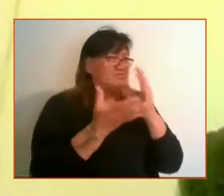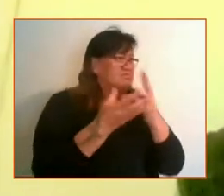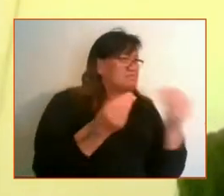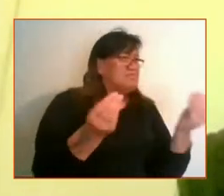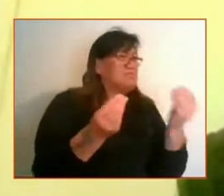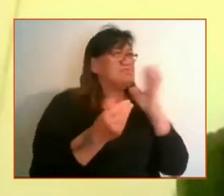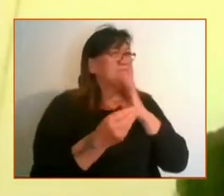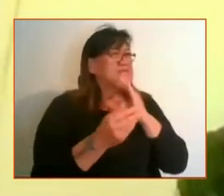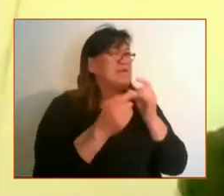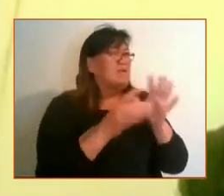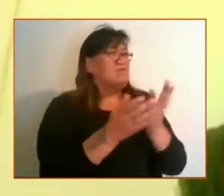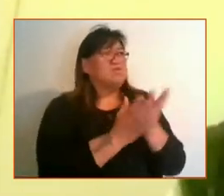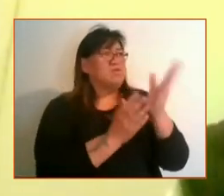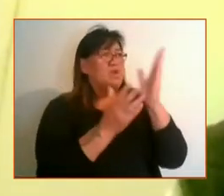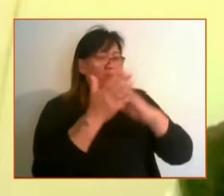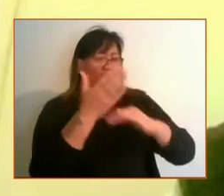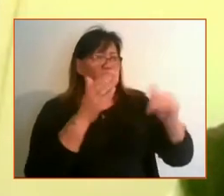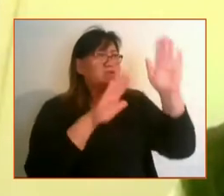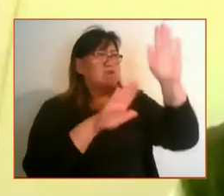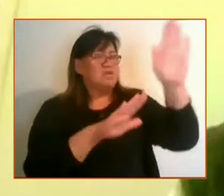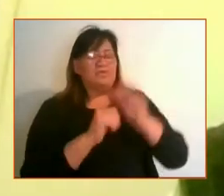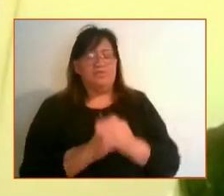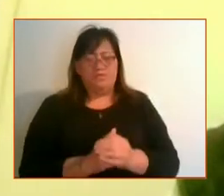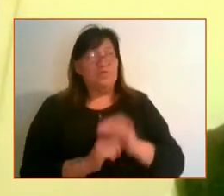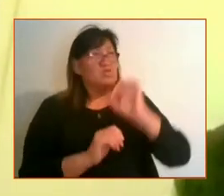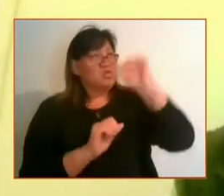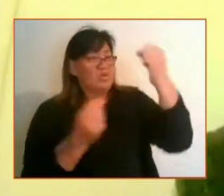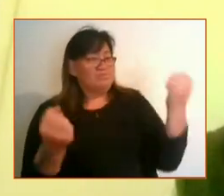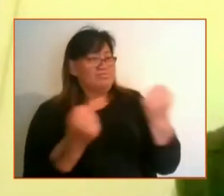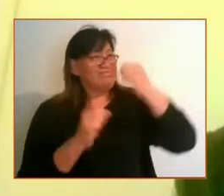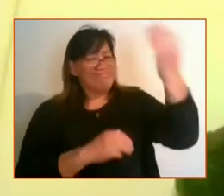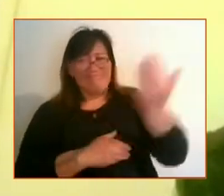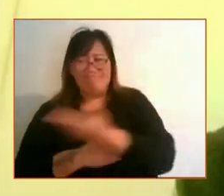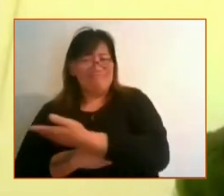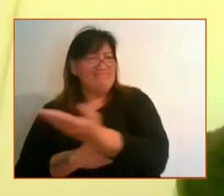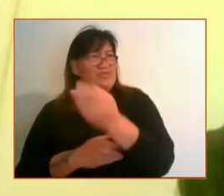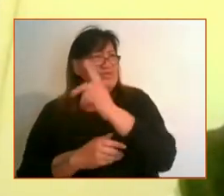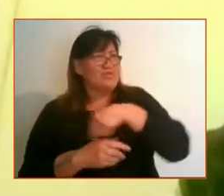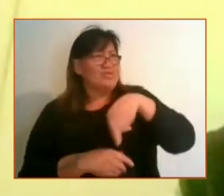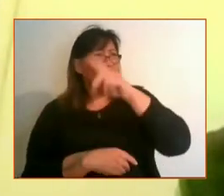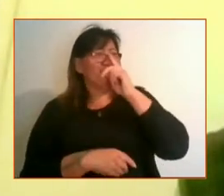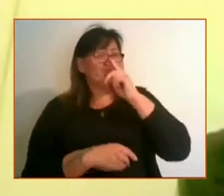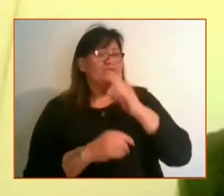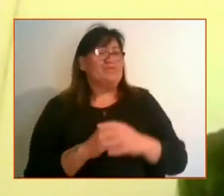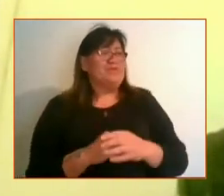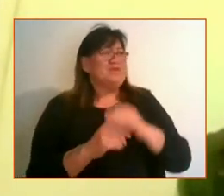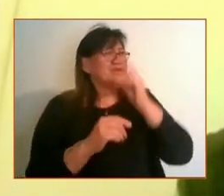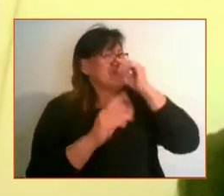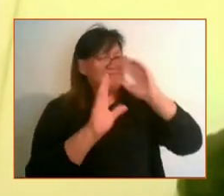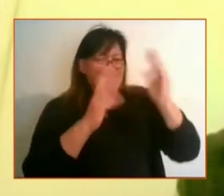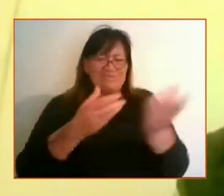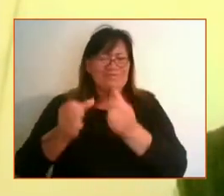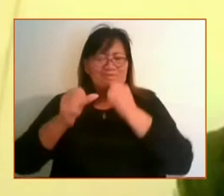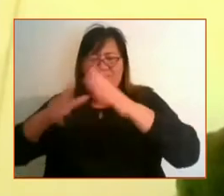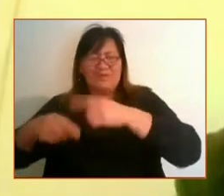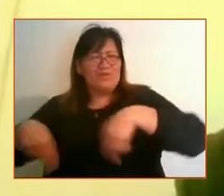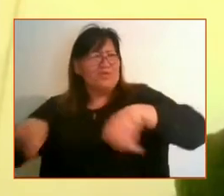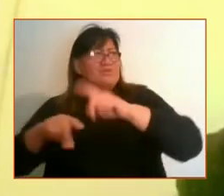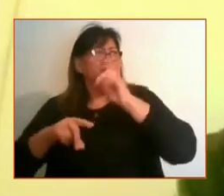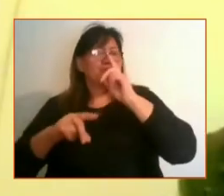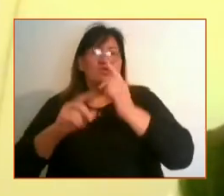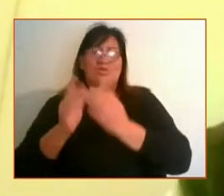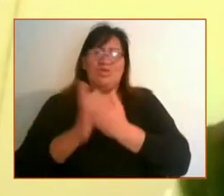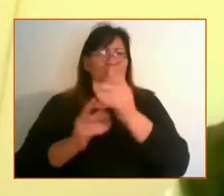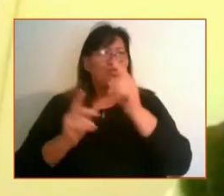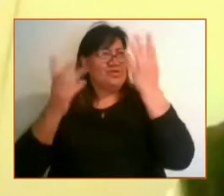no Aotearoa whānui tumu. Toro mai ori ngā kahaki rongo kia mātou I tēnei wā ki whakamāma tuarahi mō I a mātou I tēnei aiahi